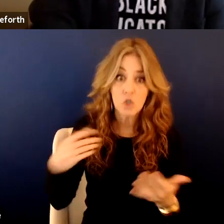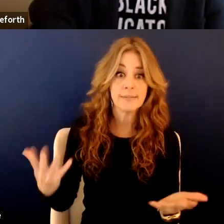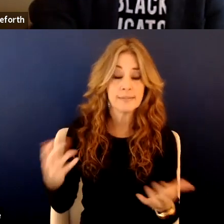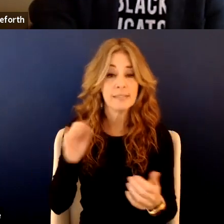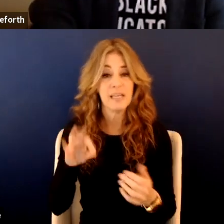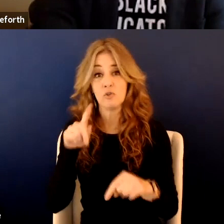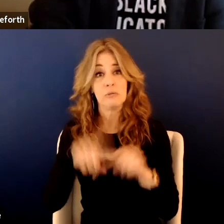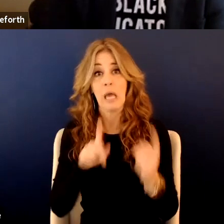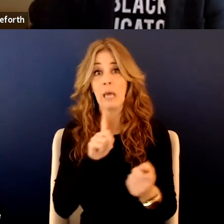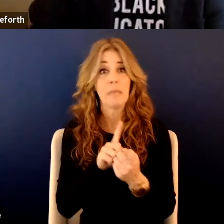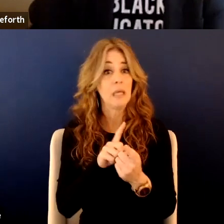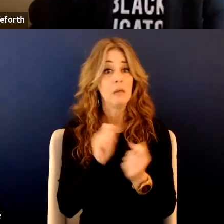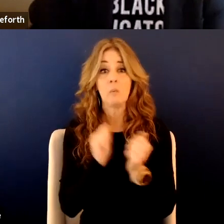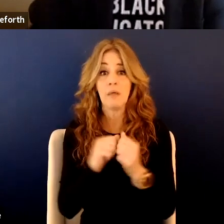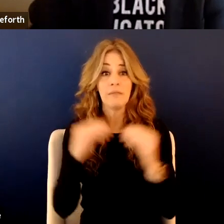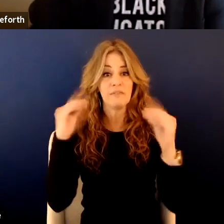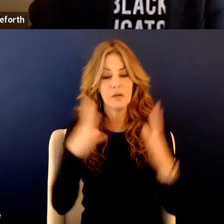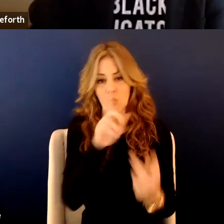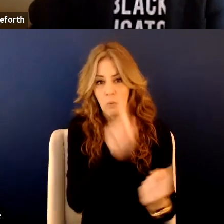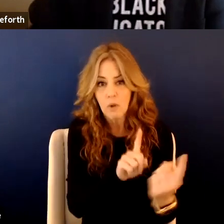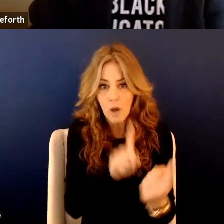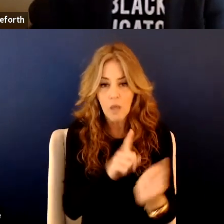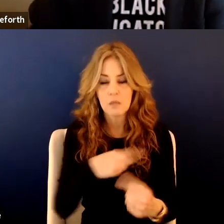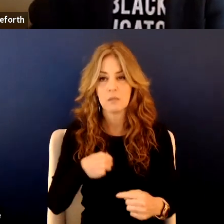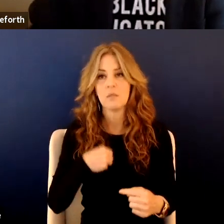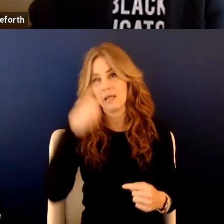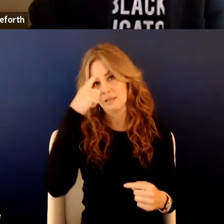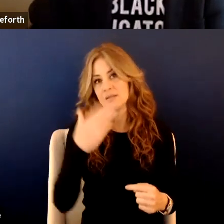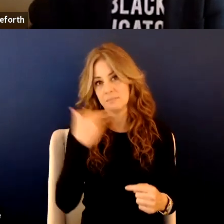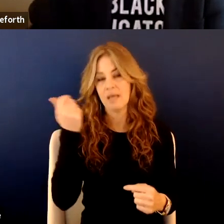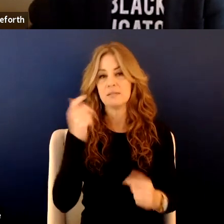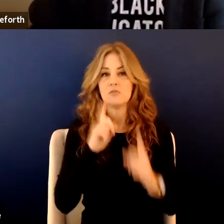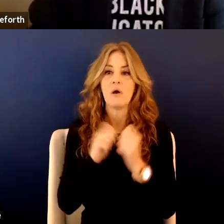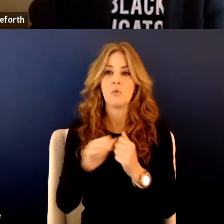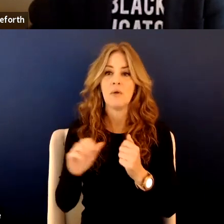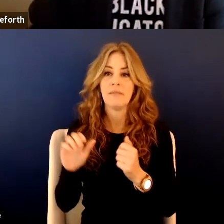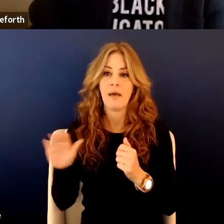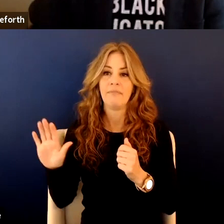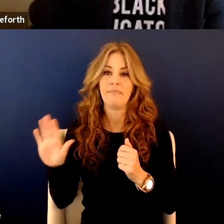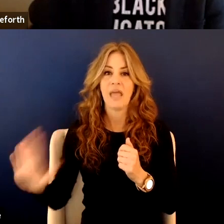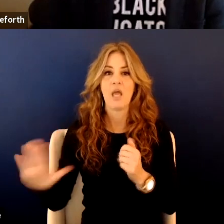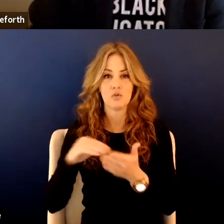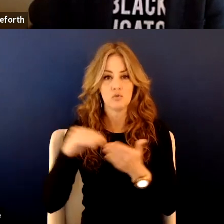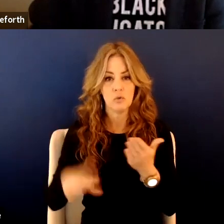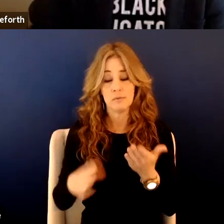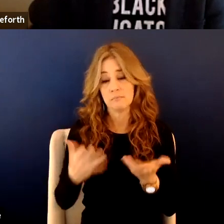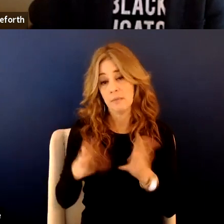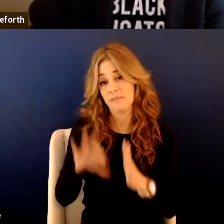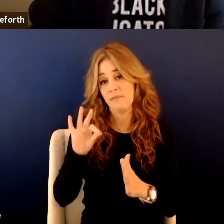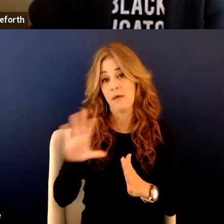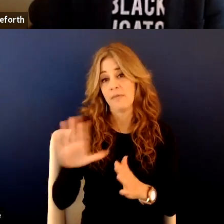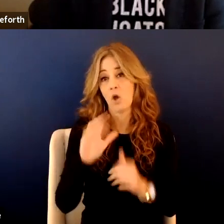can't meet with the advisor one-on-one, I think it's best to talk to their students. If you can find, you know, their